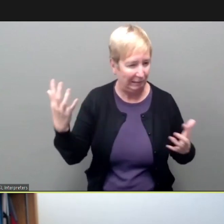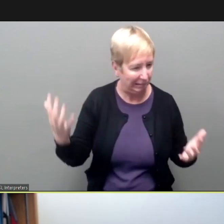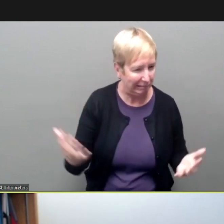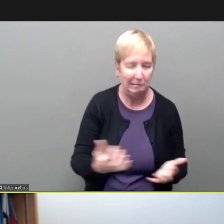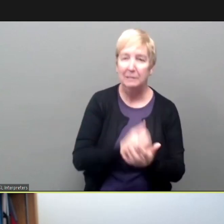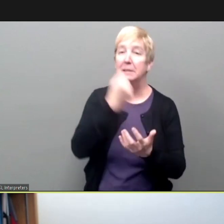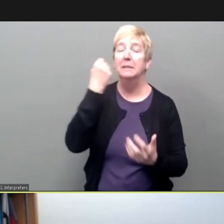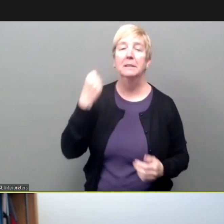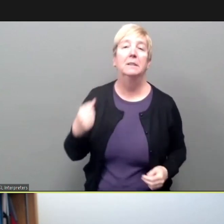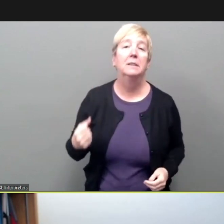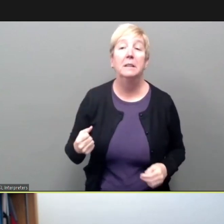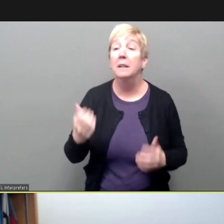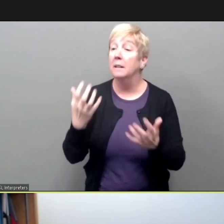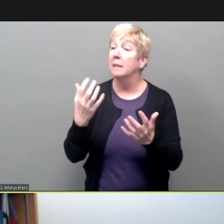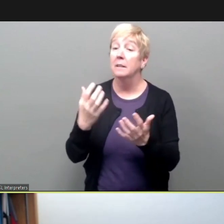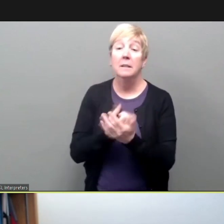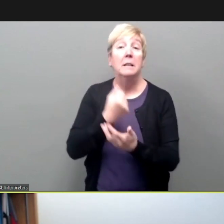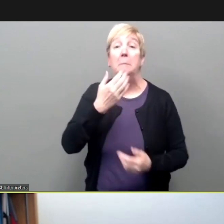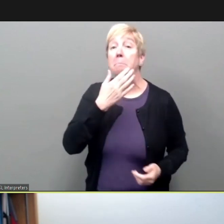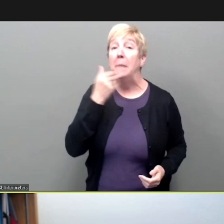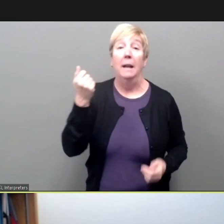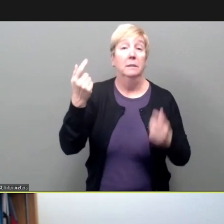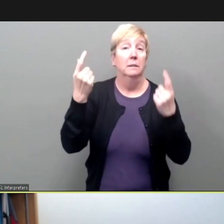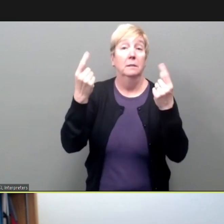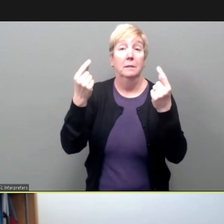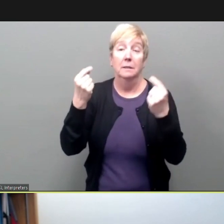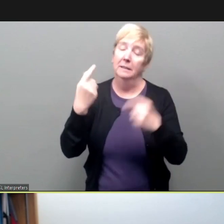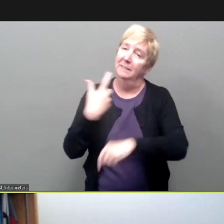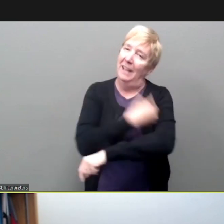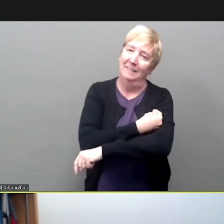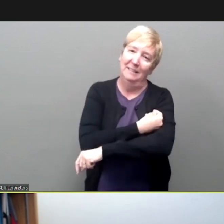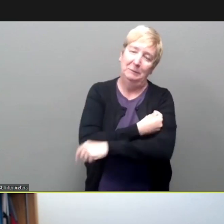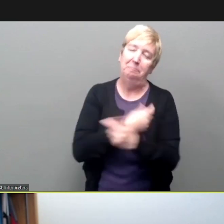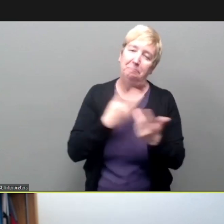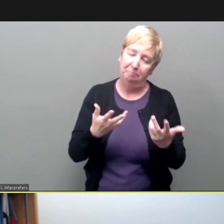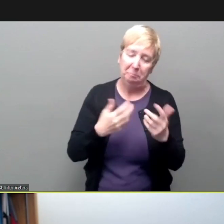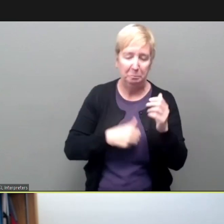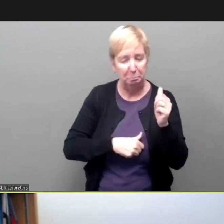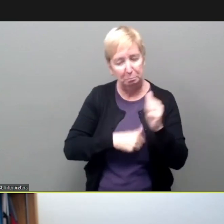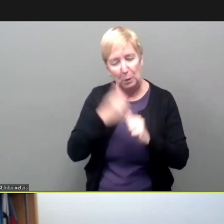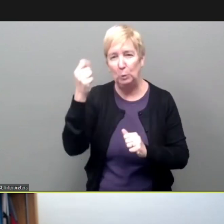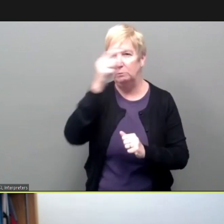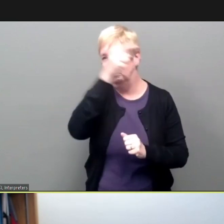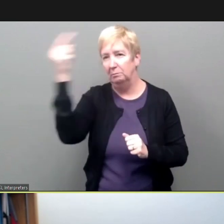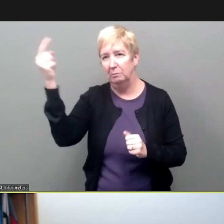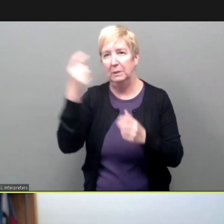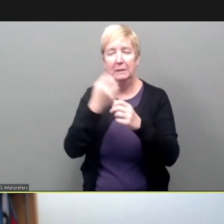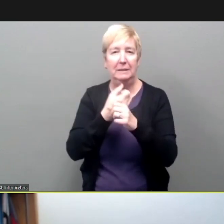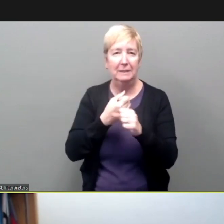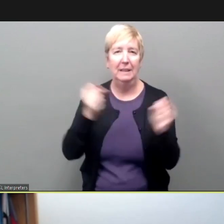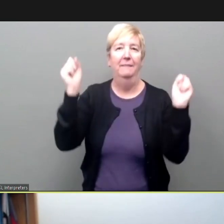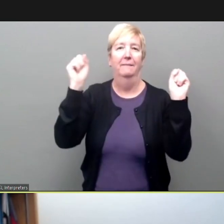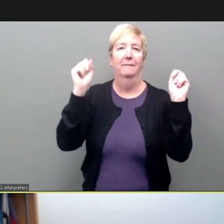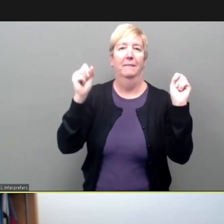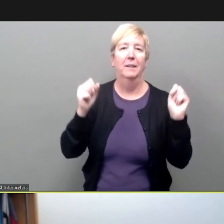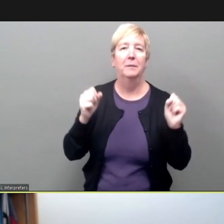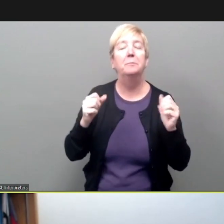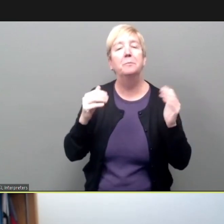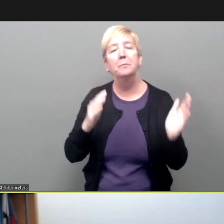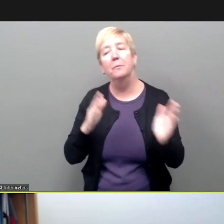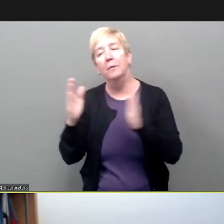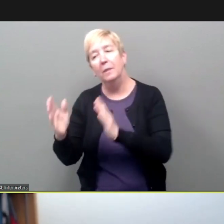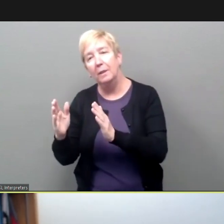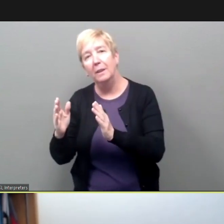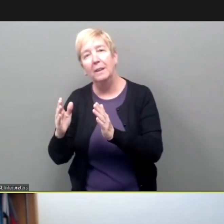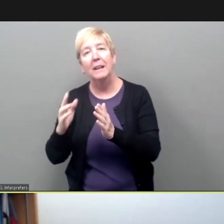way you can make your holidays safer is to get vaccinated. And I'm sure Deputy Secretary Parahone is going to shake